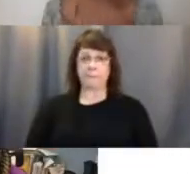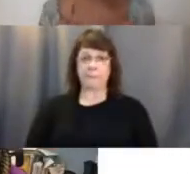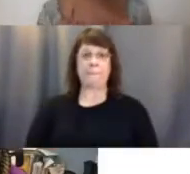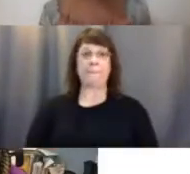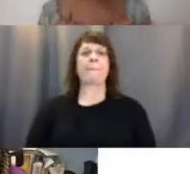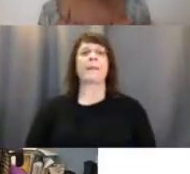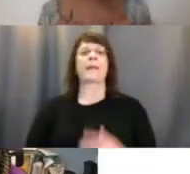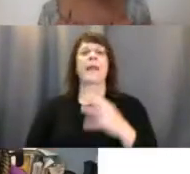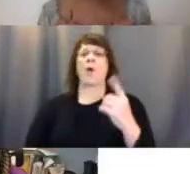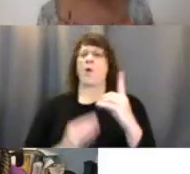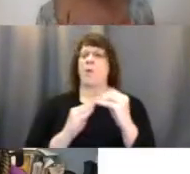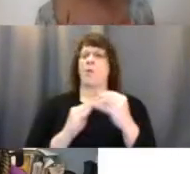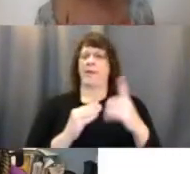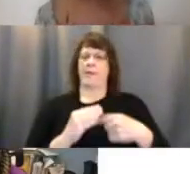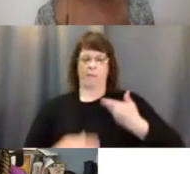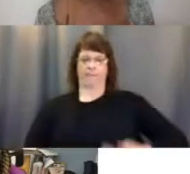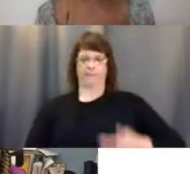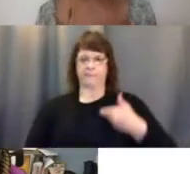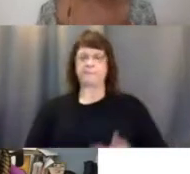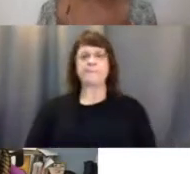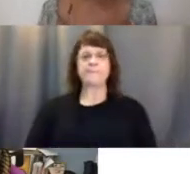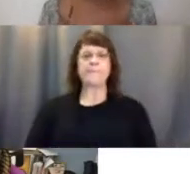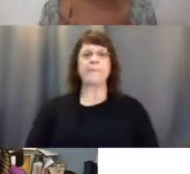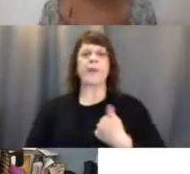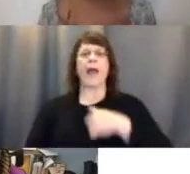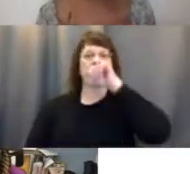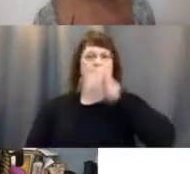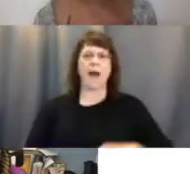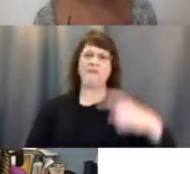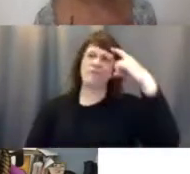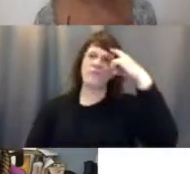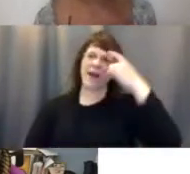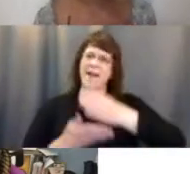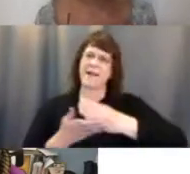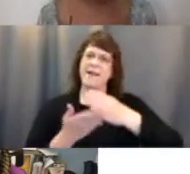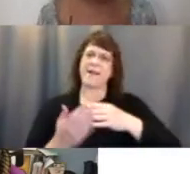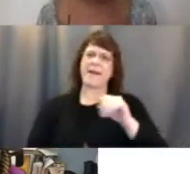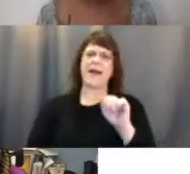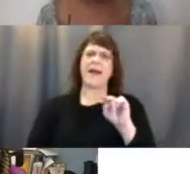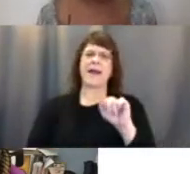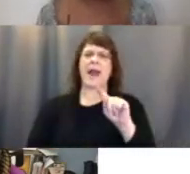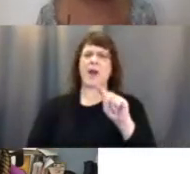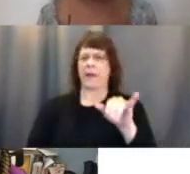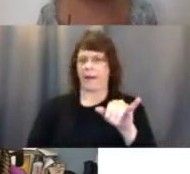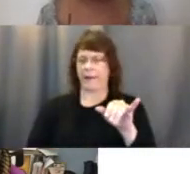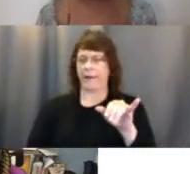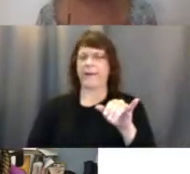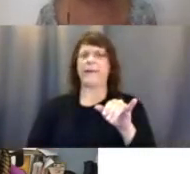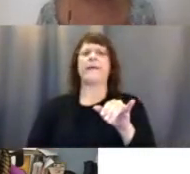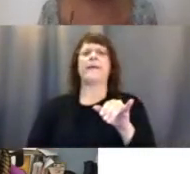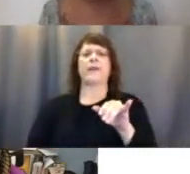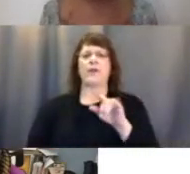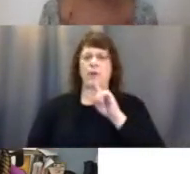And one other thing about me is that I love brain anatomy. Really big fan of sharing that